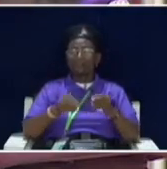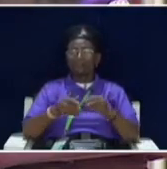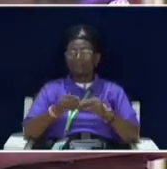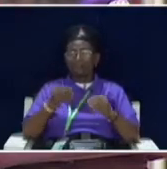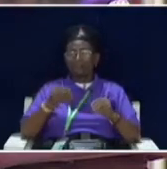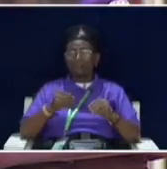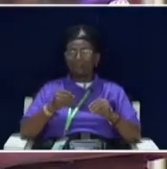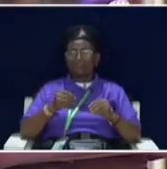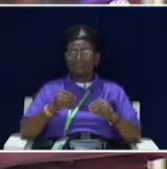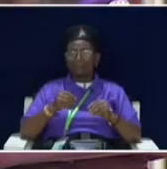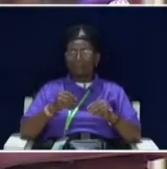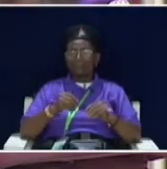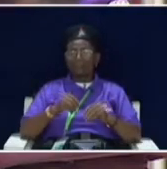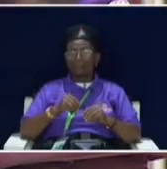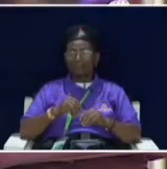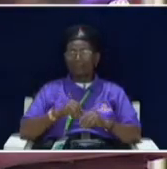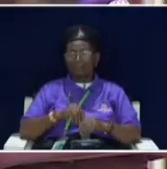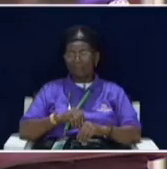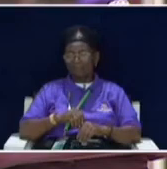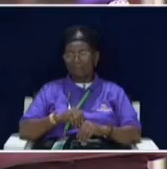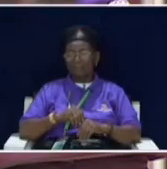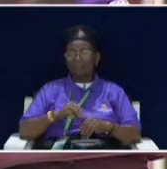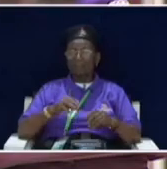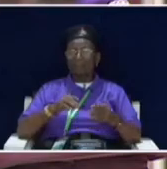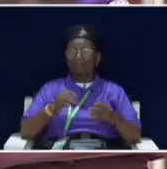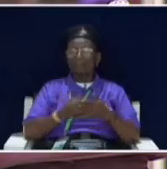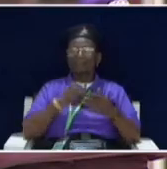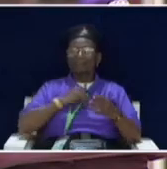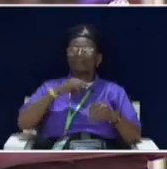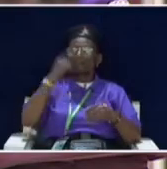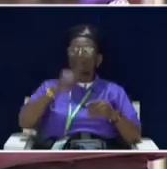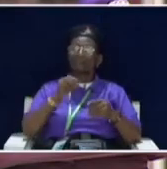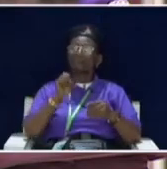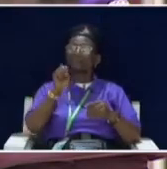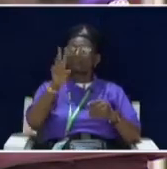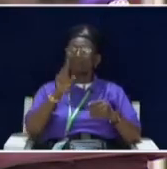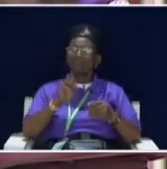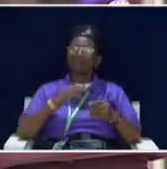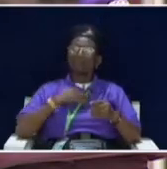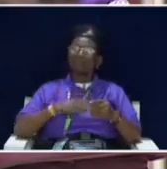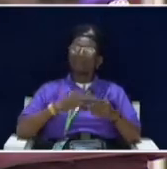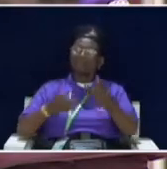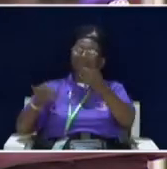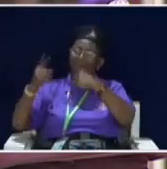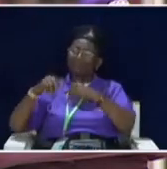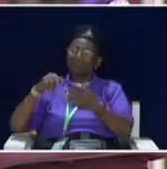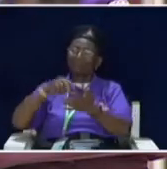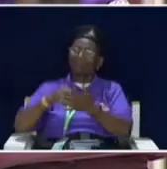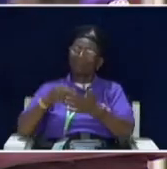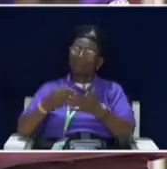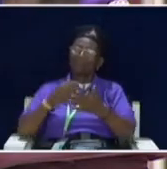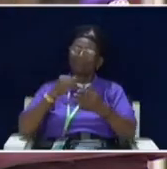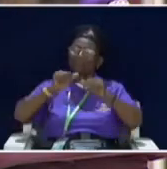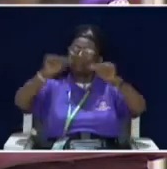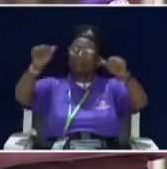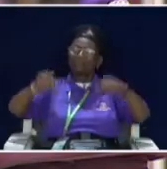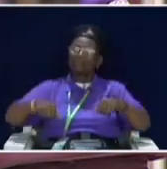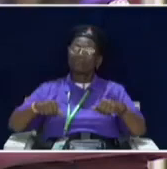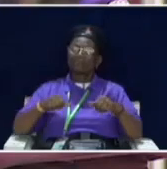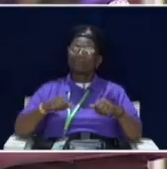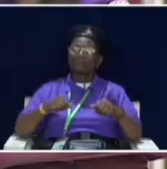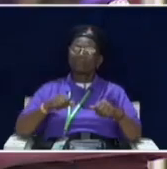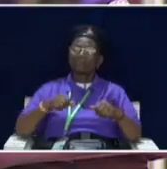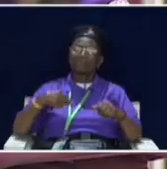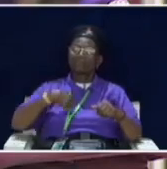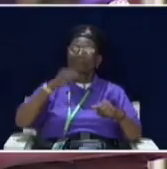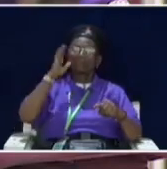12. Before I say 12, please come and stand before the altar. We will pray